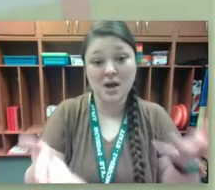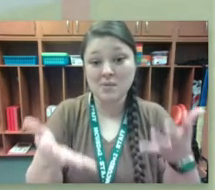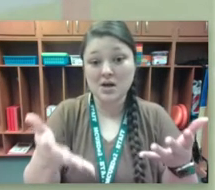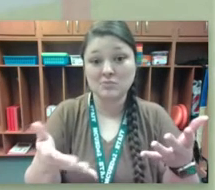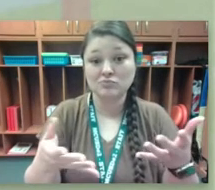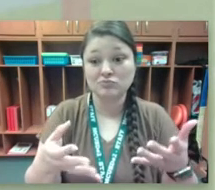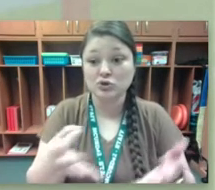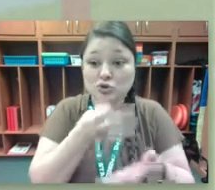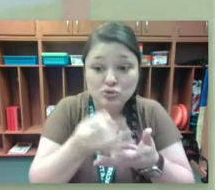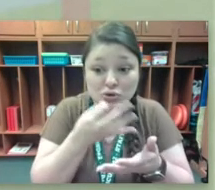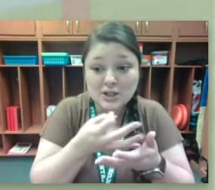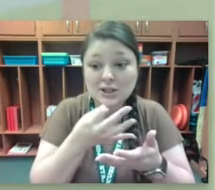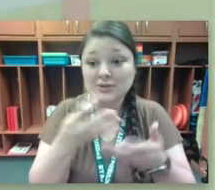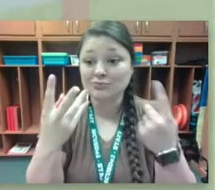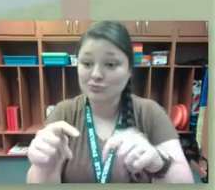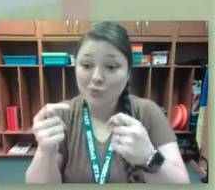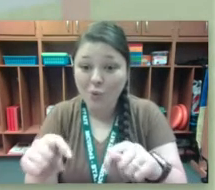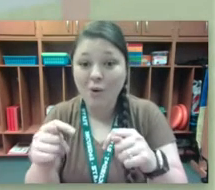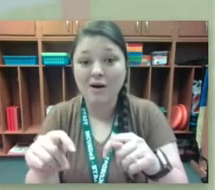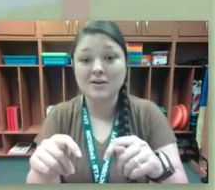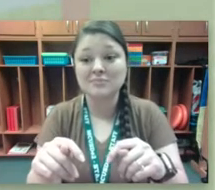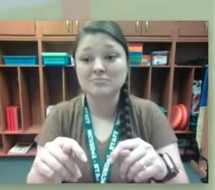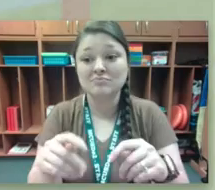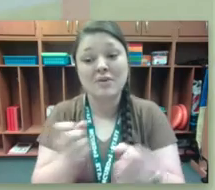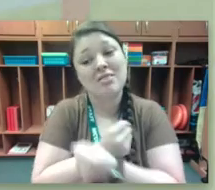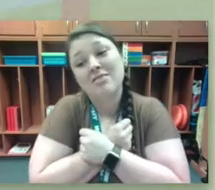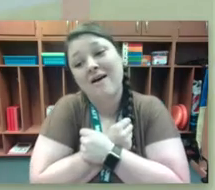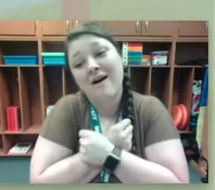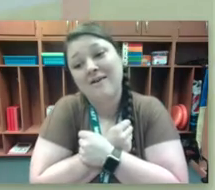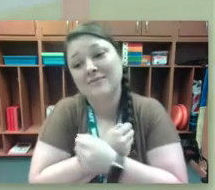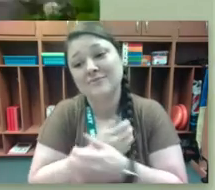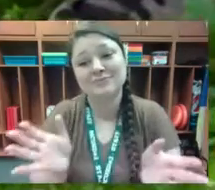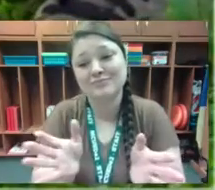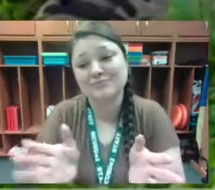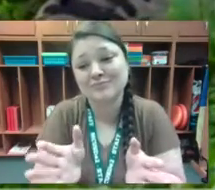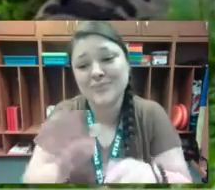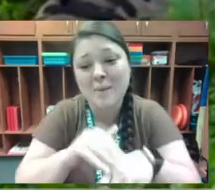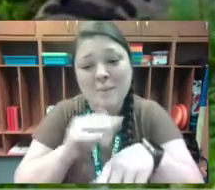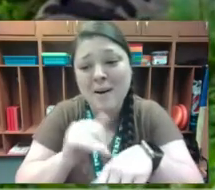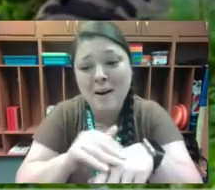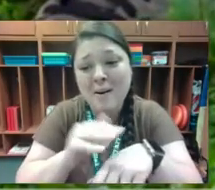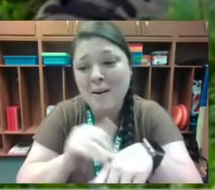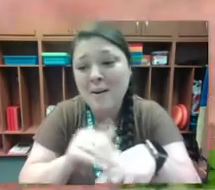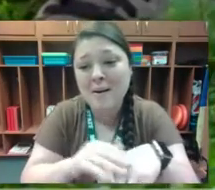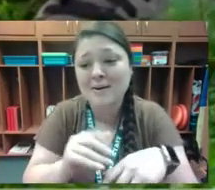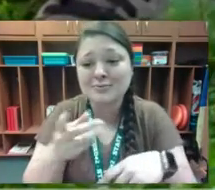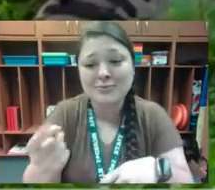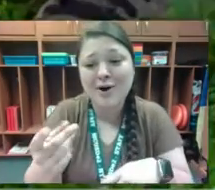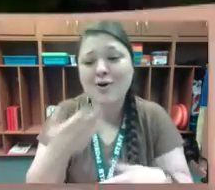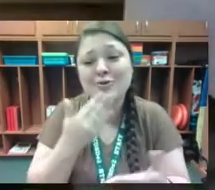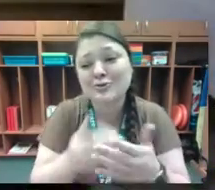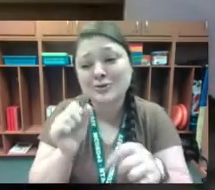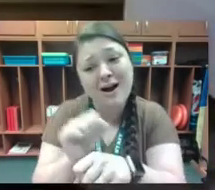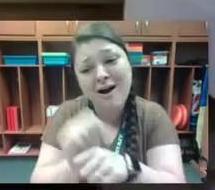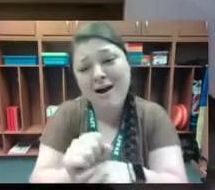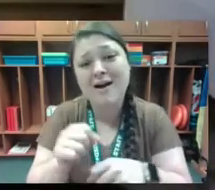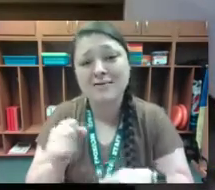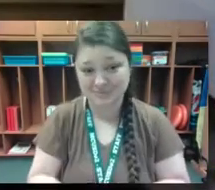treats, toys, or love and affection. Who doesn't love a good belly rub?